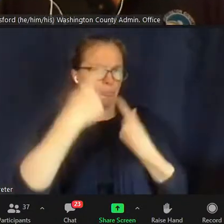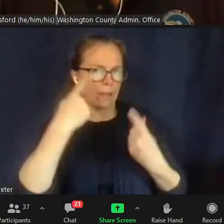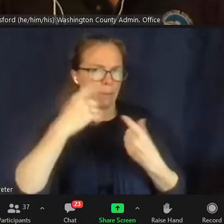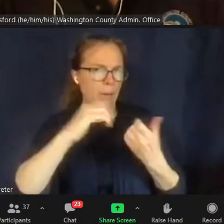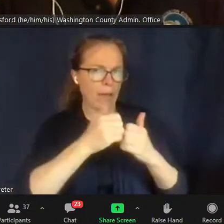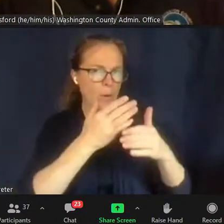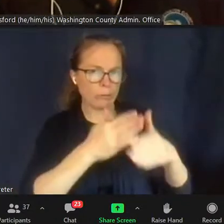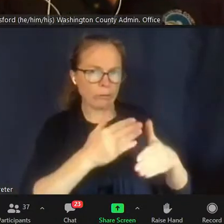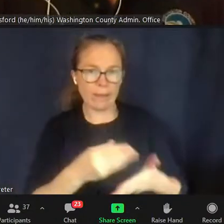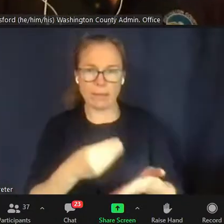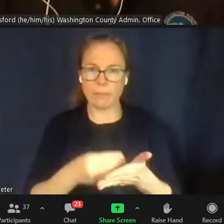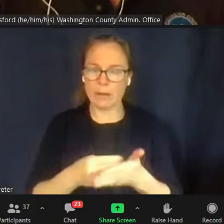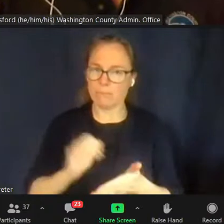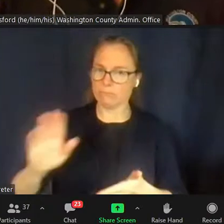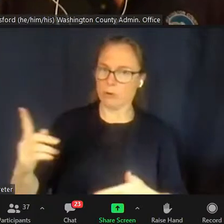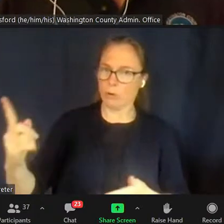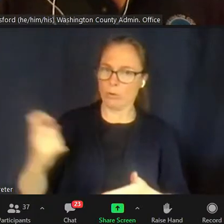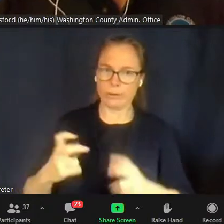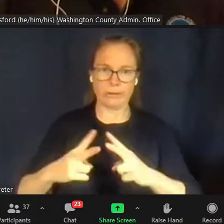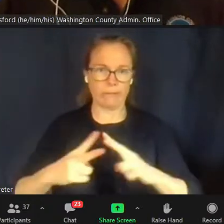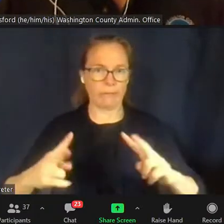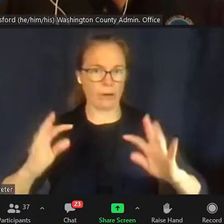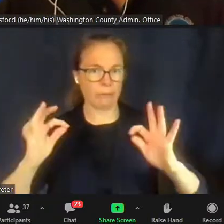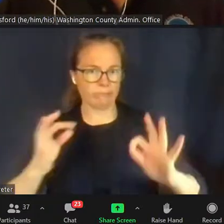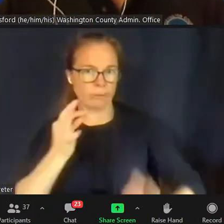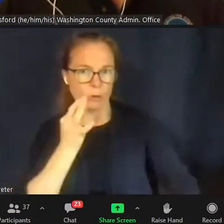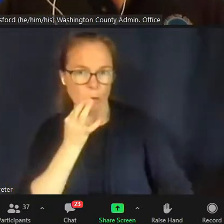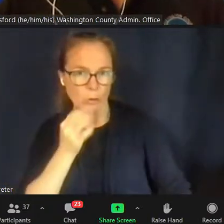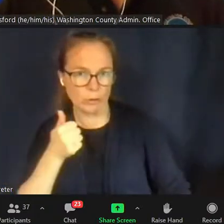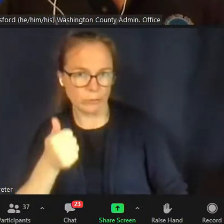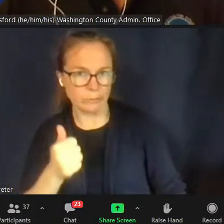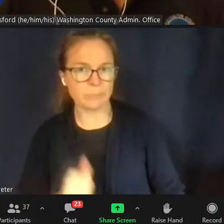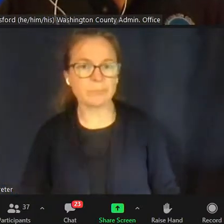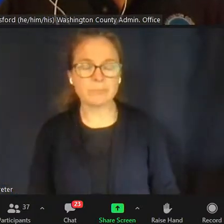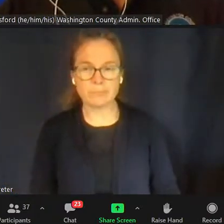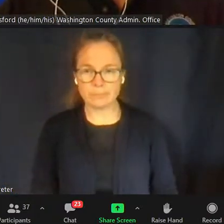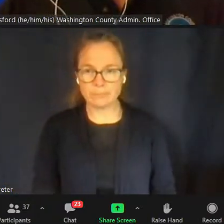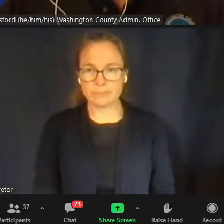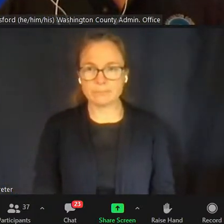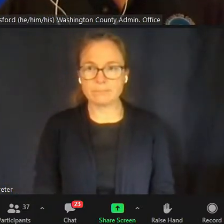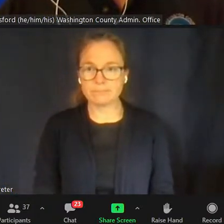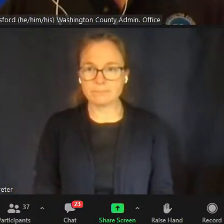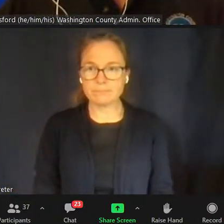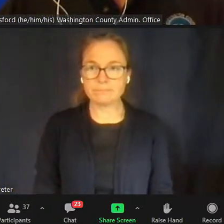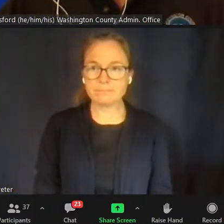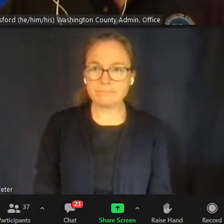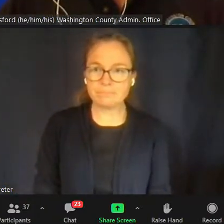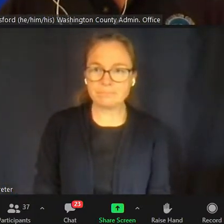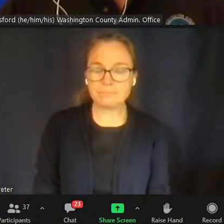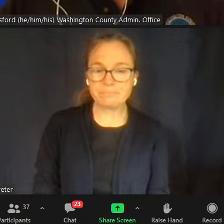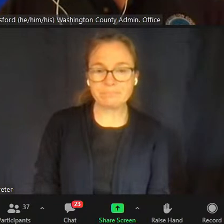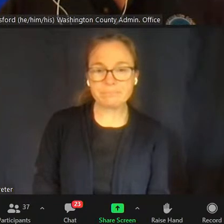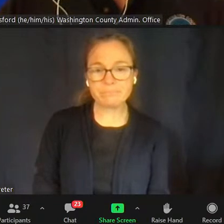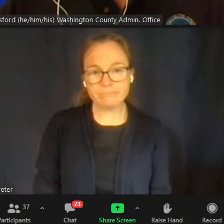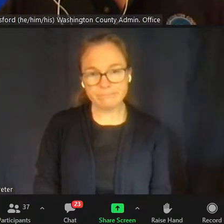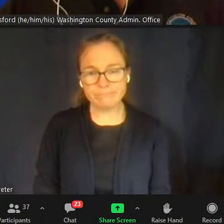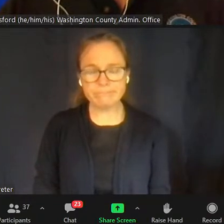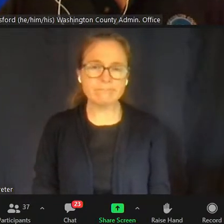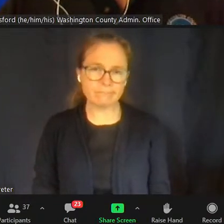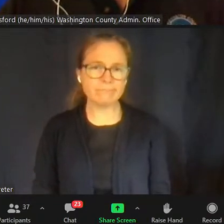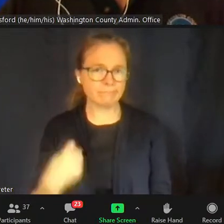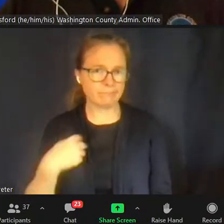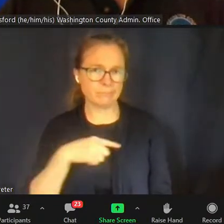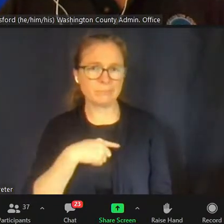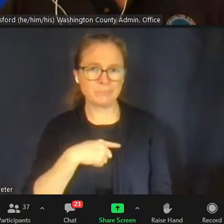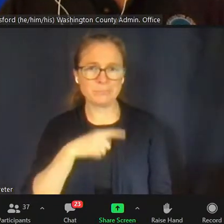good question, and know that we continue through the Board of Commissioners to be good partners.